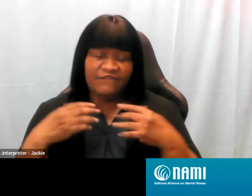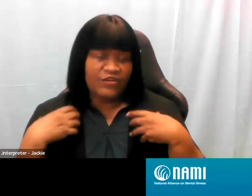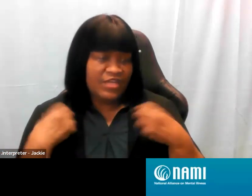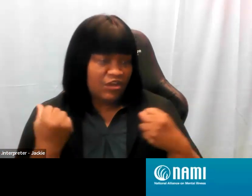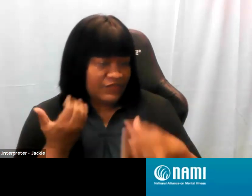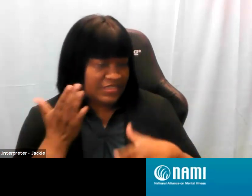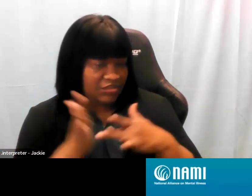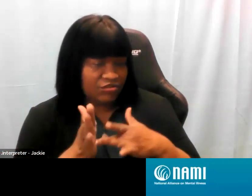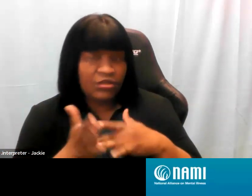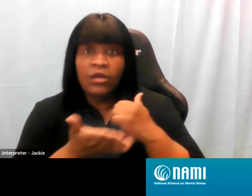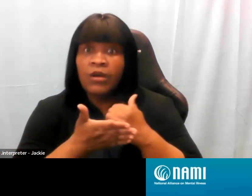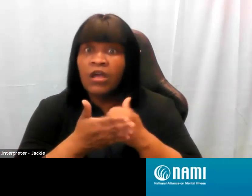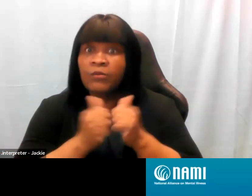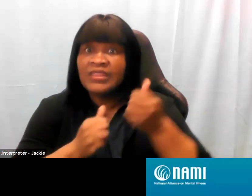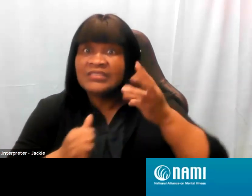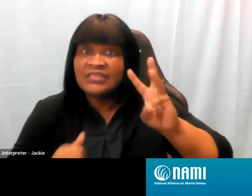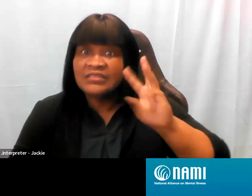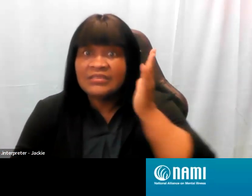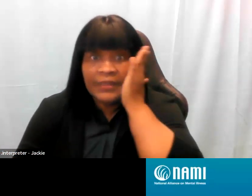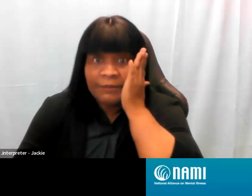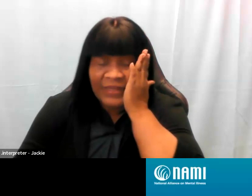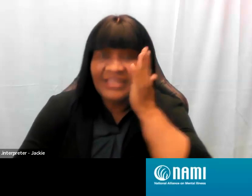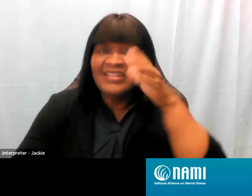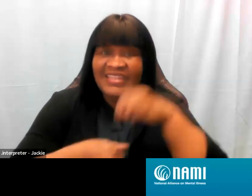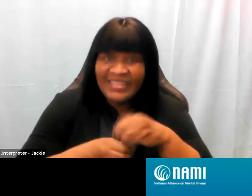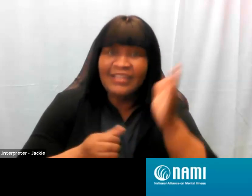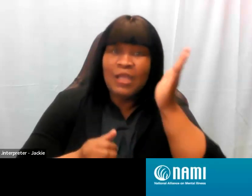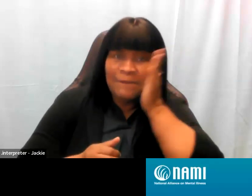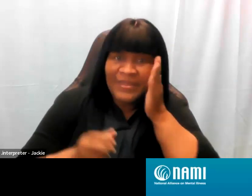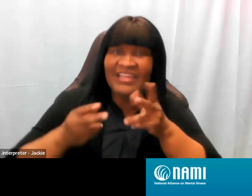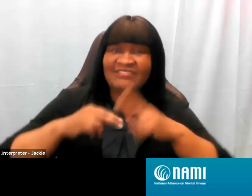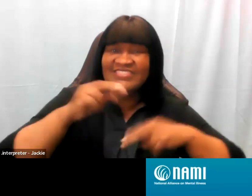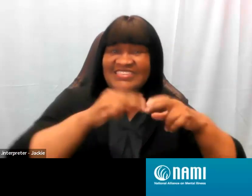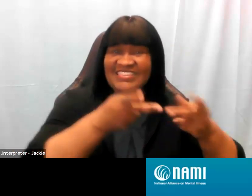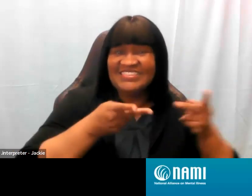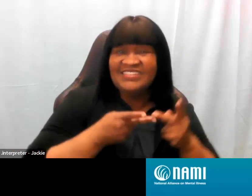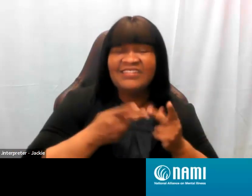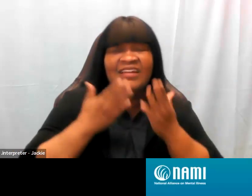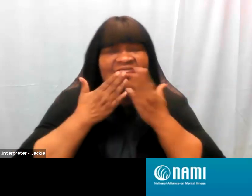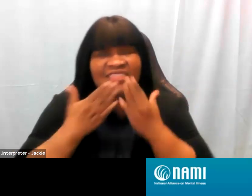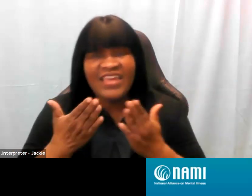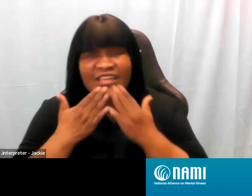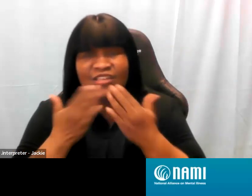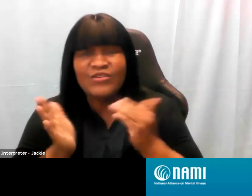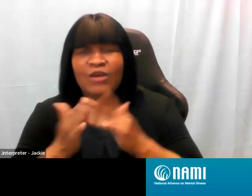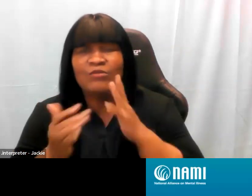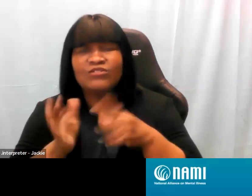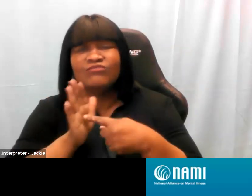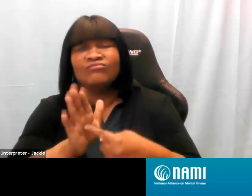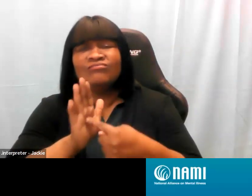with 16 bed in-bed facilities. I just want to thank you and wanted to express